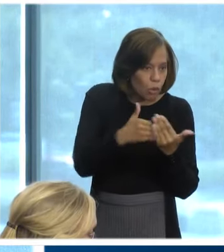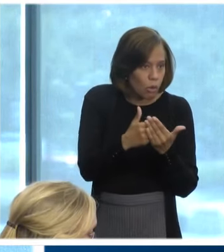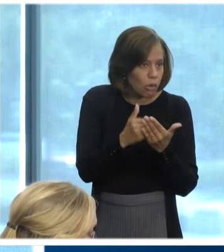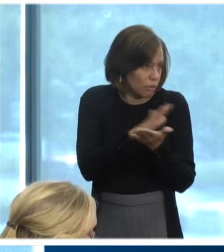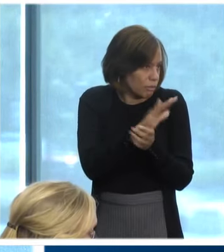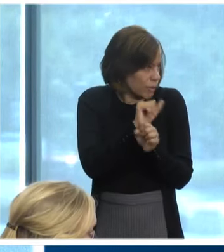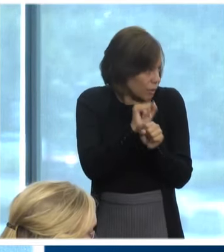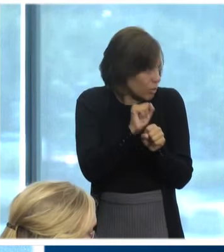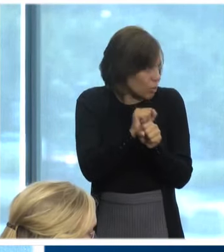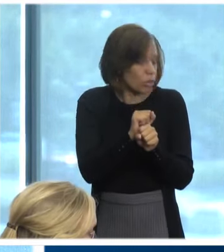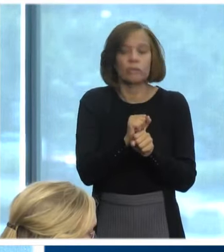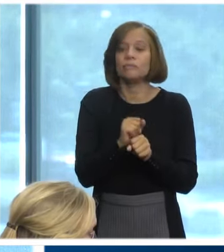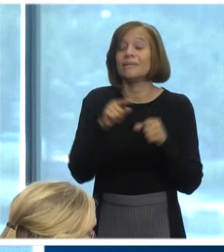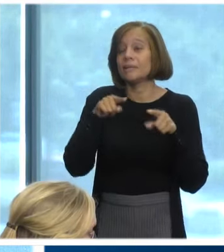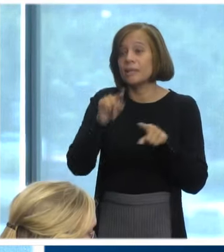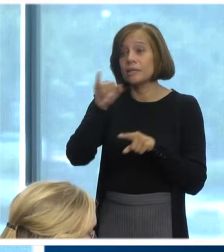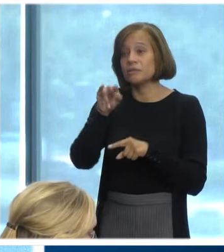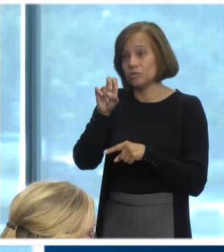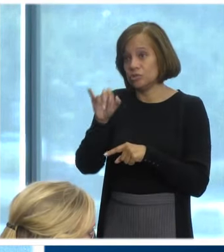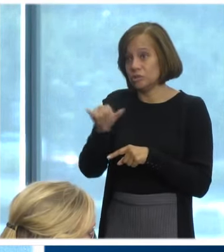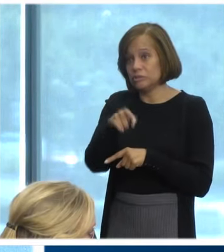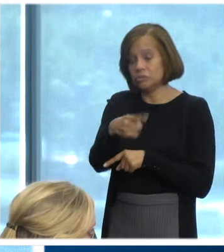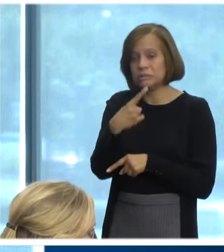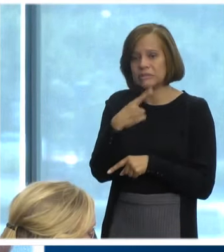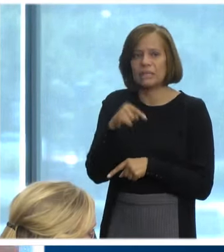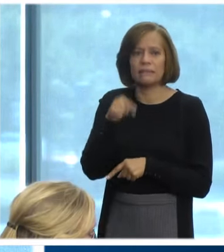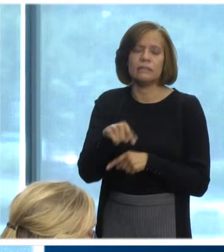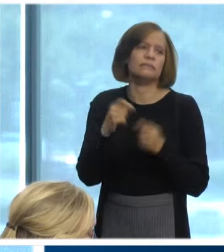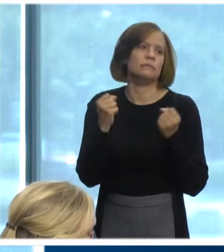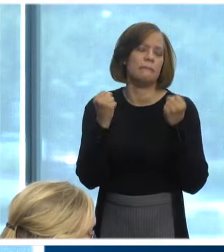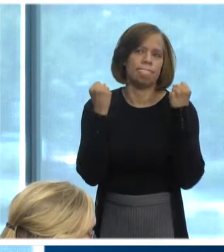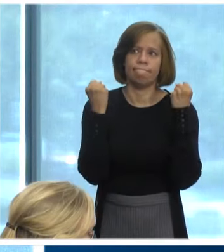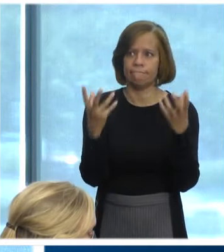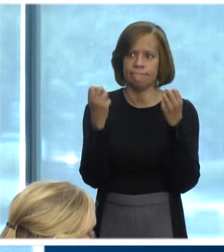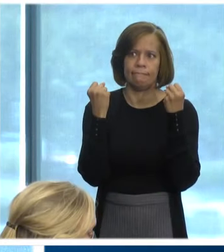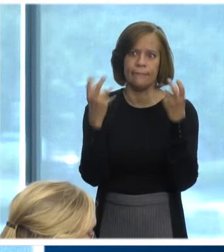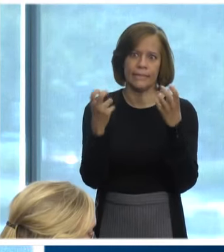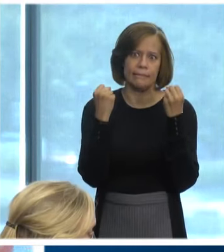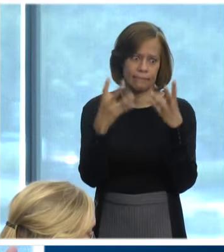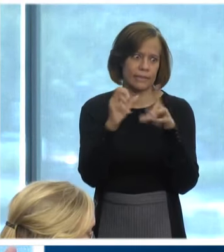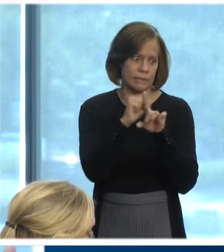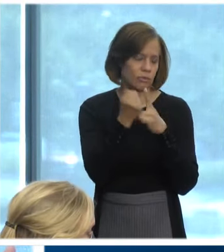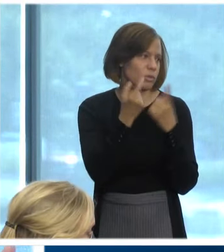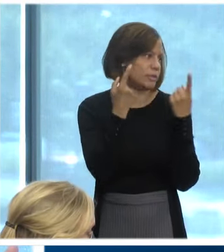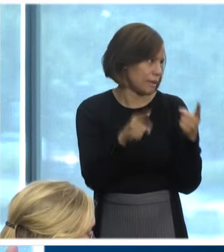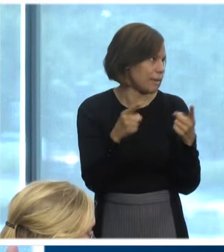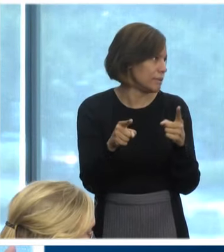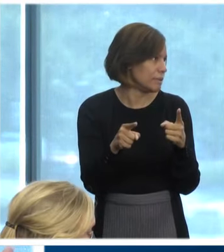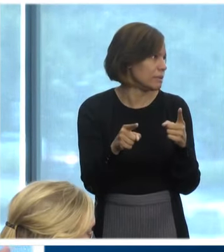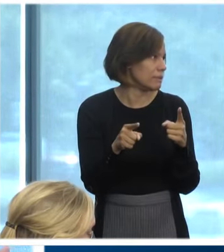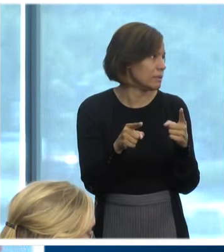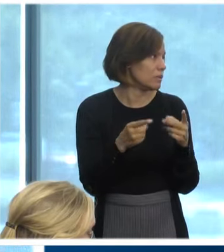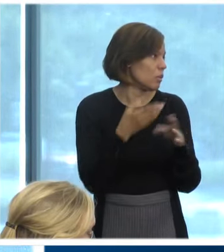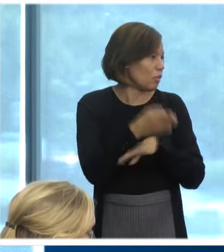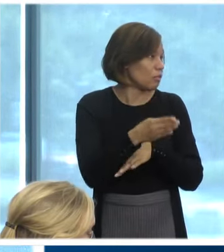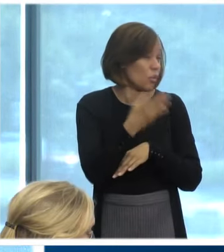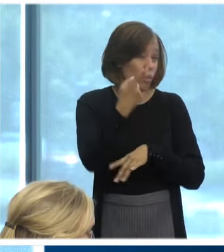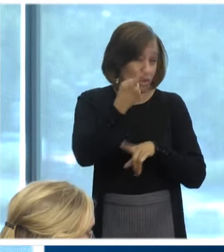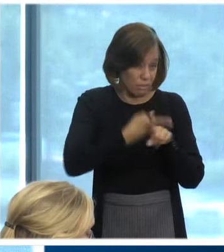As Jenny pointed out, this was an unprecedented level of incidents going on over a period of a